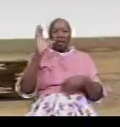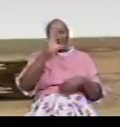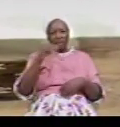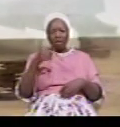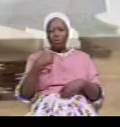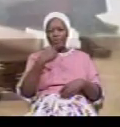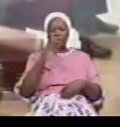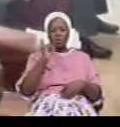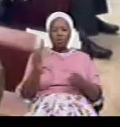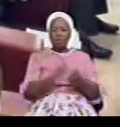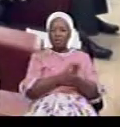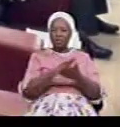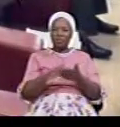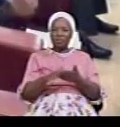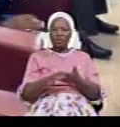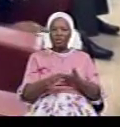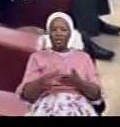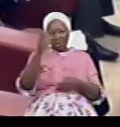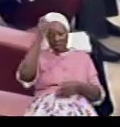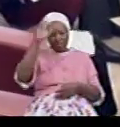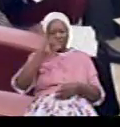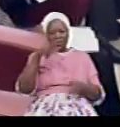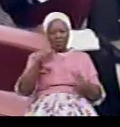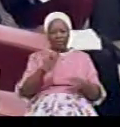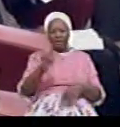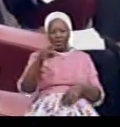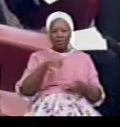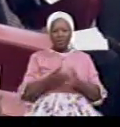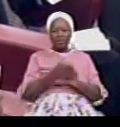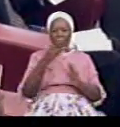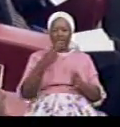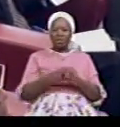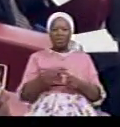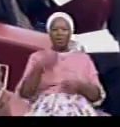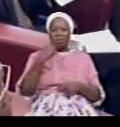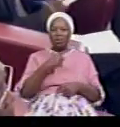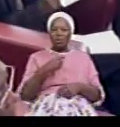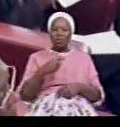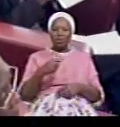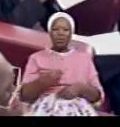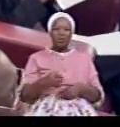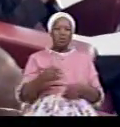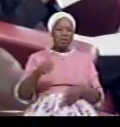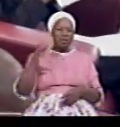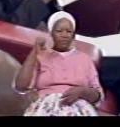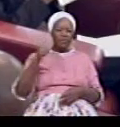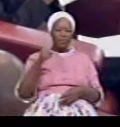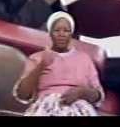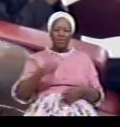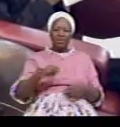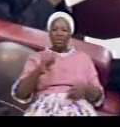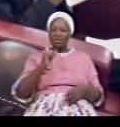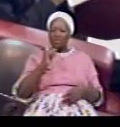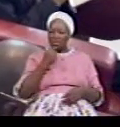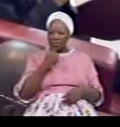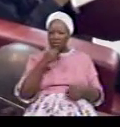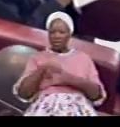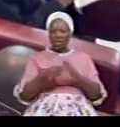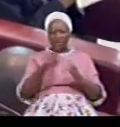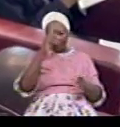devour. He will not find you. Whom resist steadfast in the faith, push him